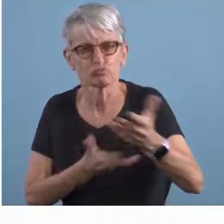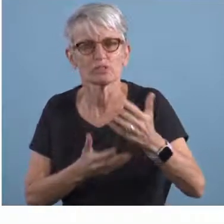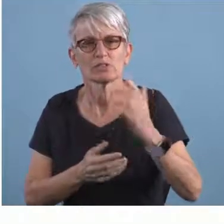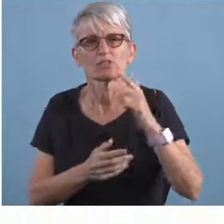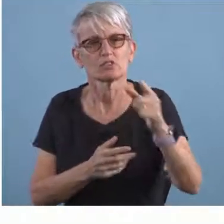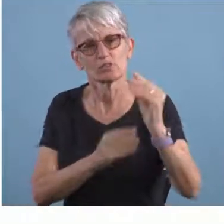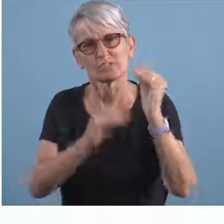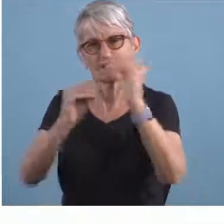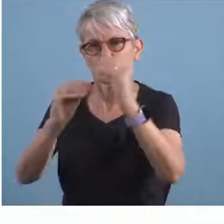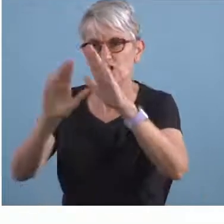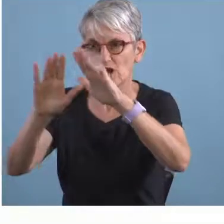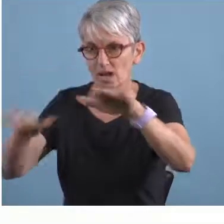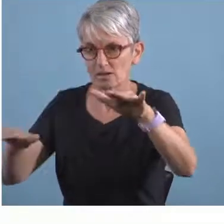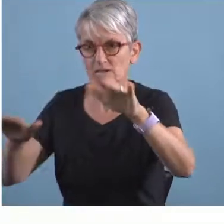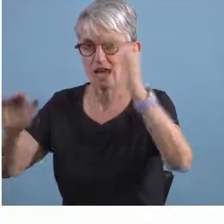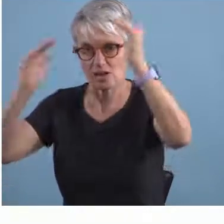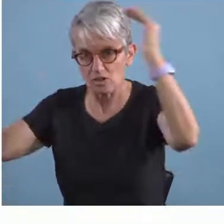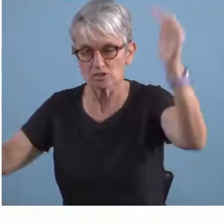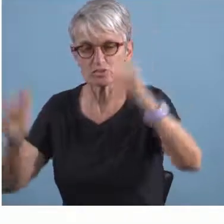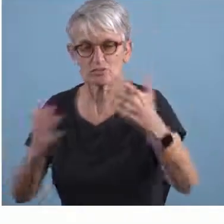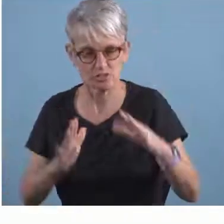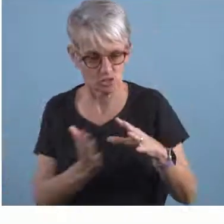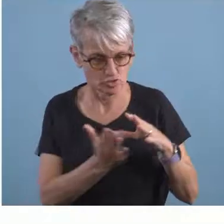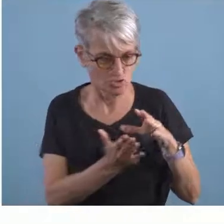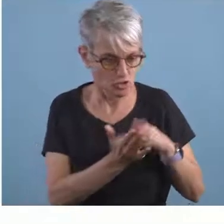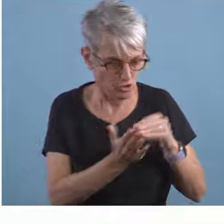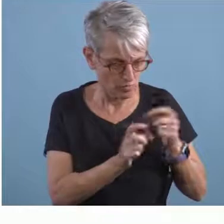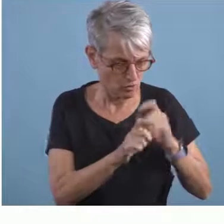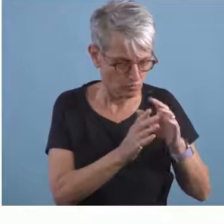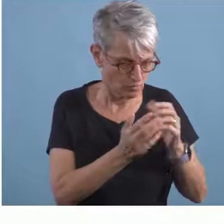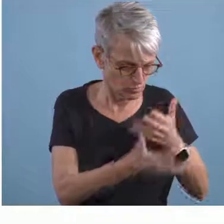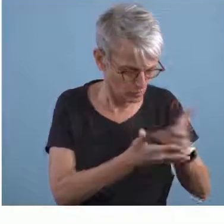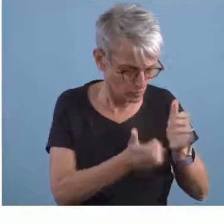adults something that you have figured out with the student, and